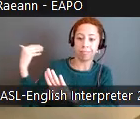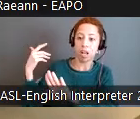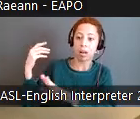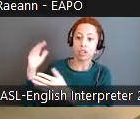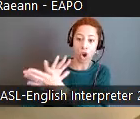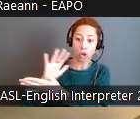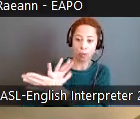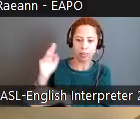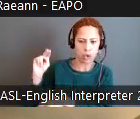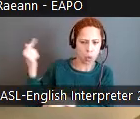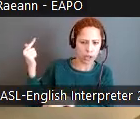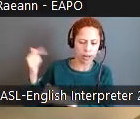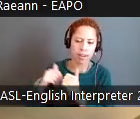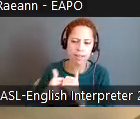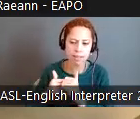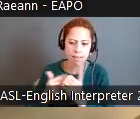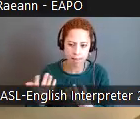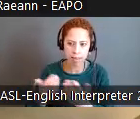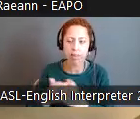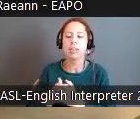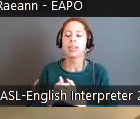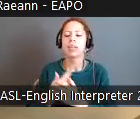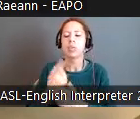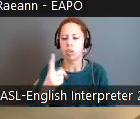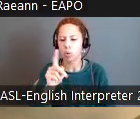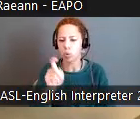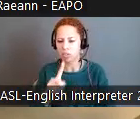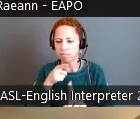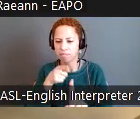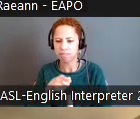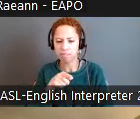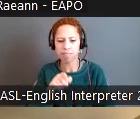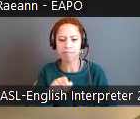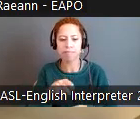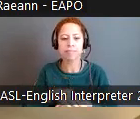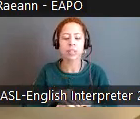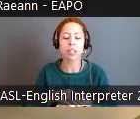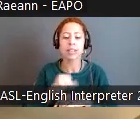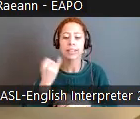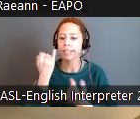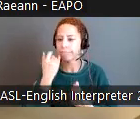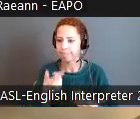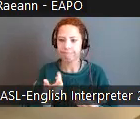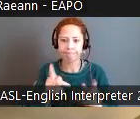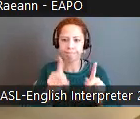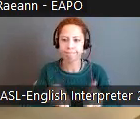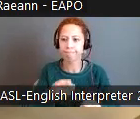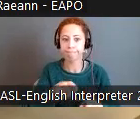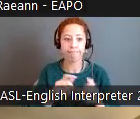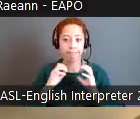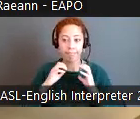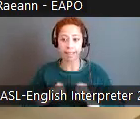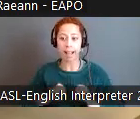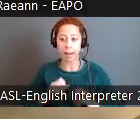So one question here is if you found that, so people have clients where the power of